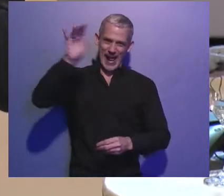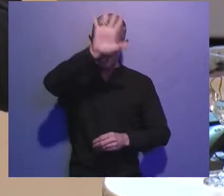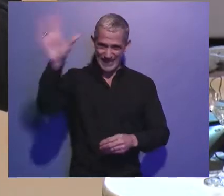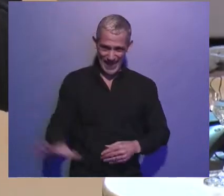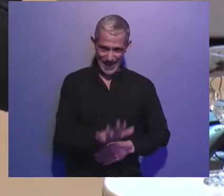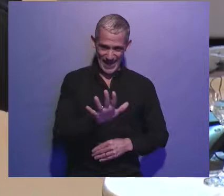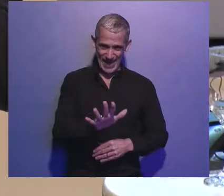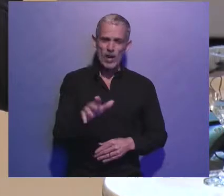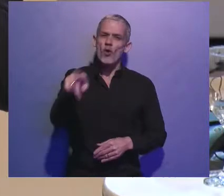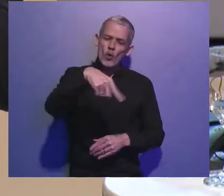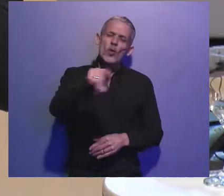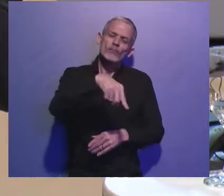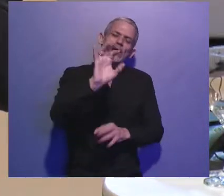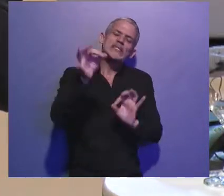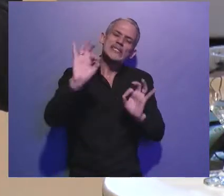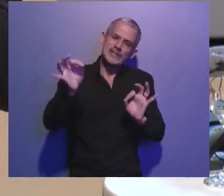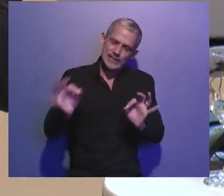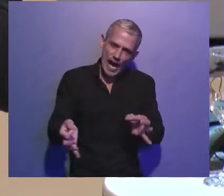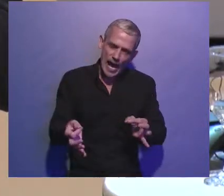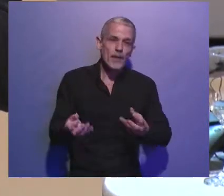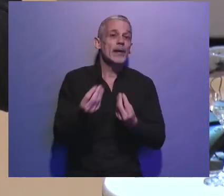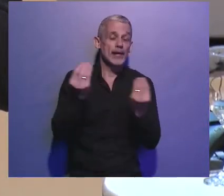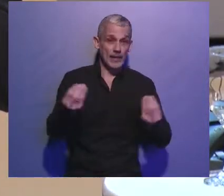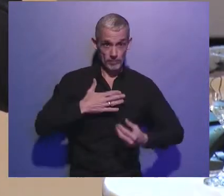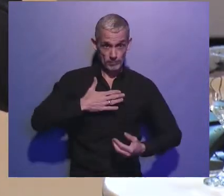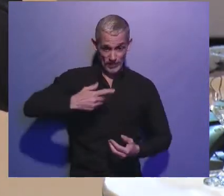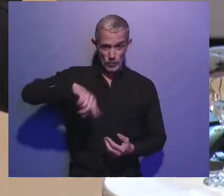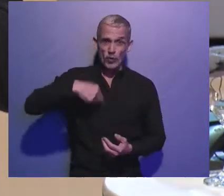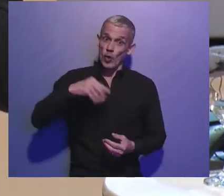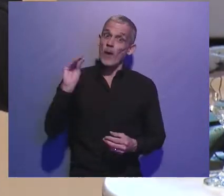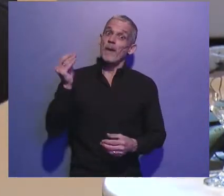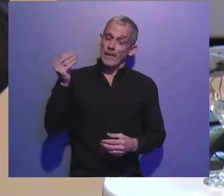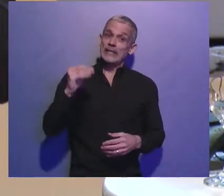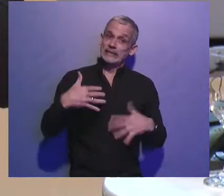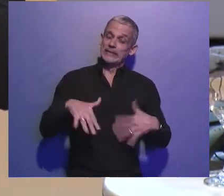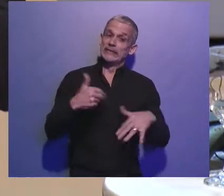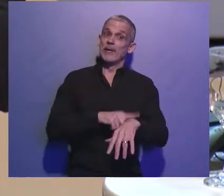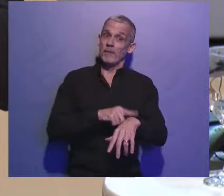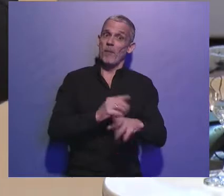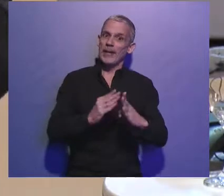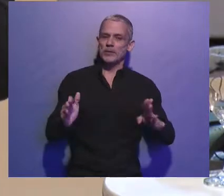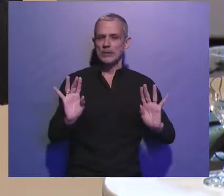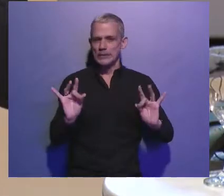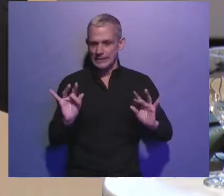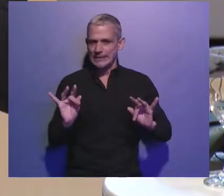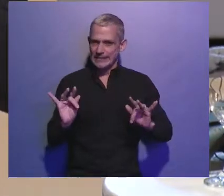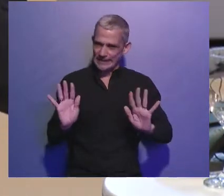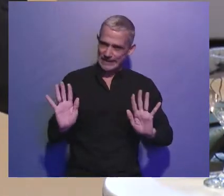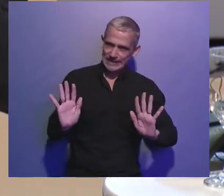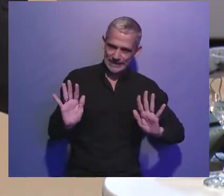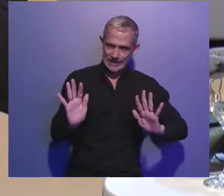of you probably know, we are going through challenging times in my country, very